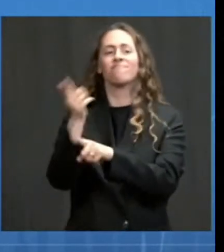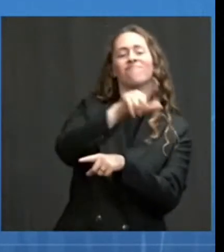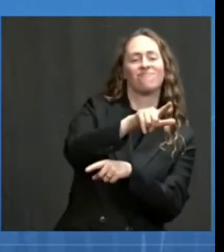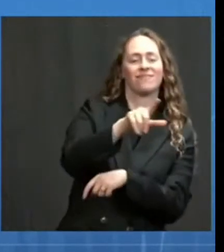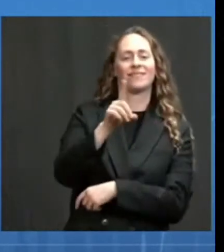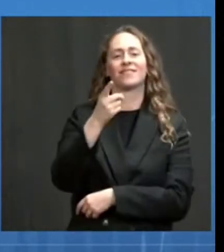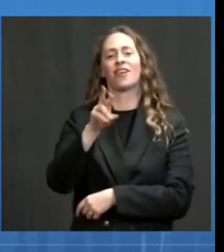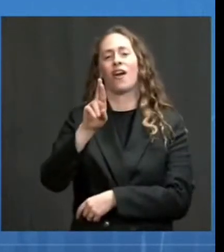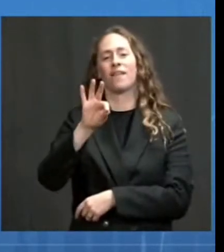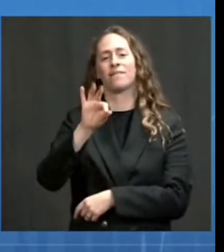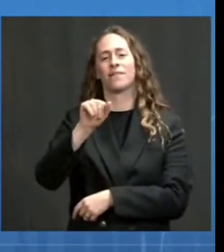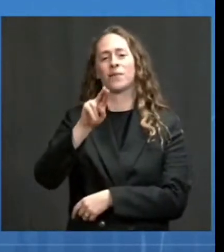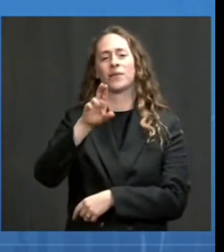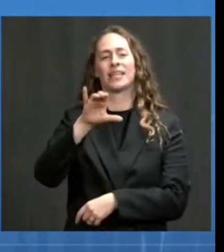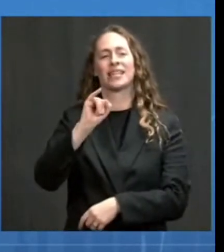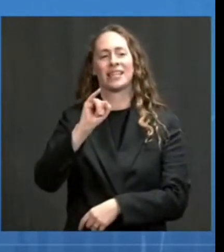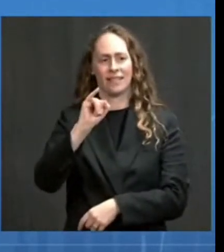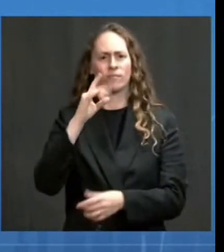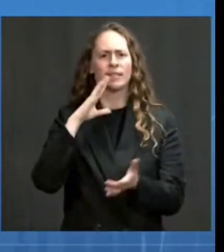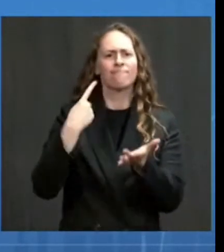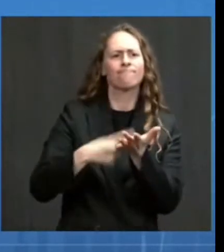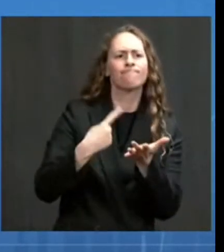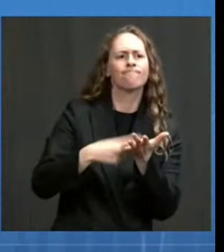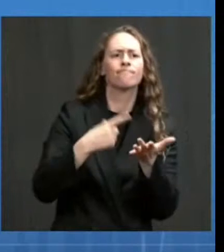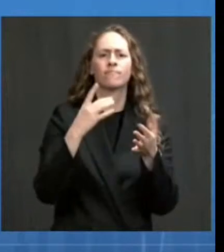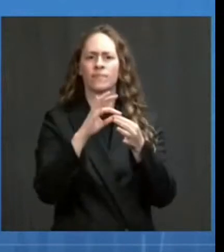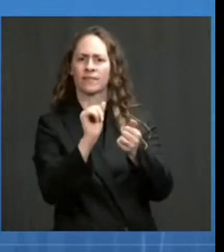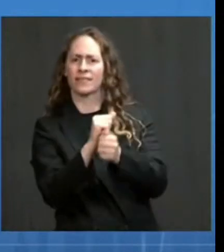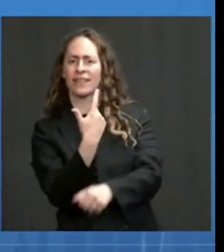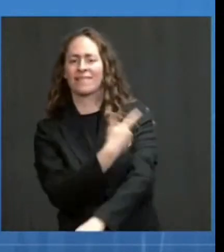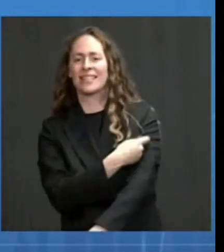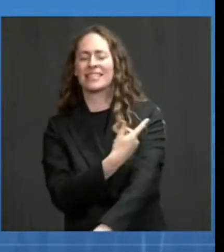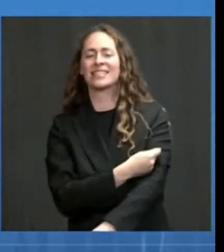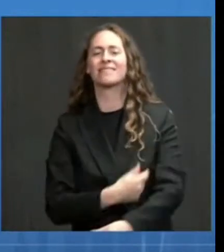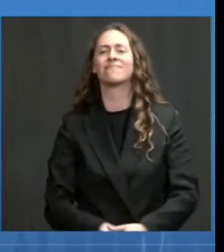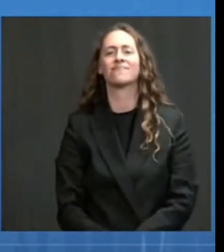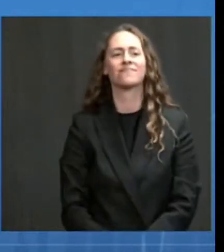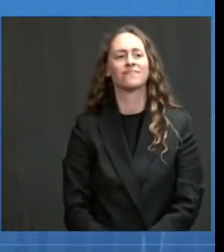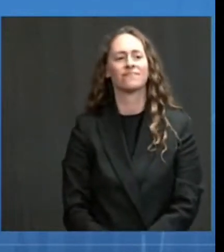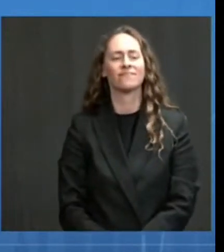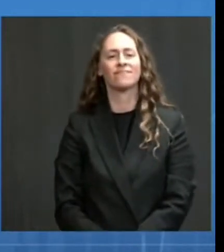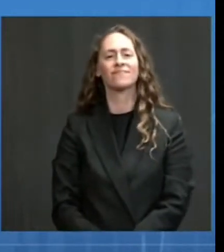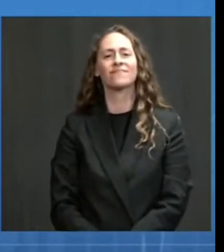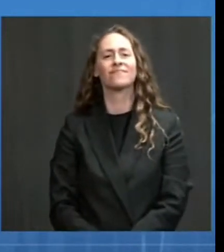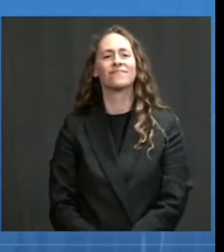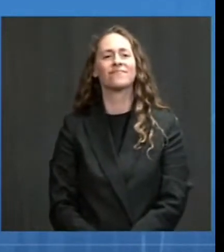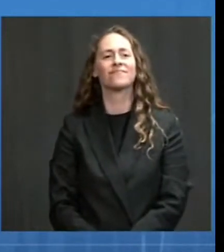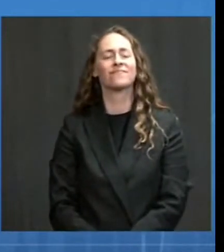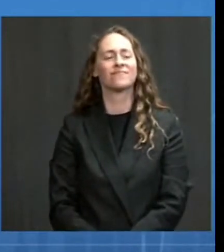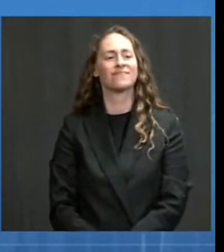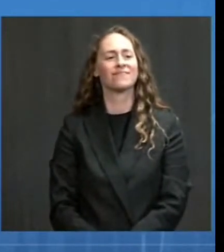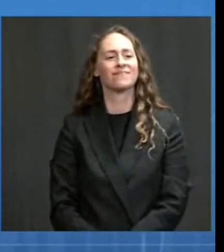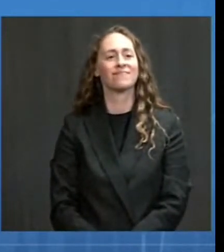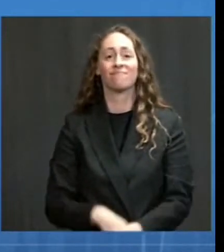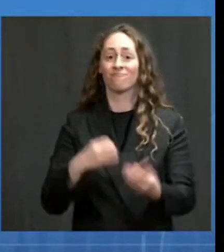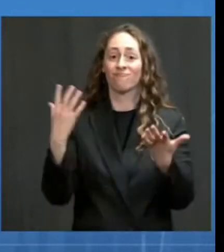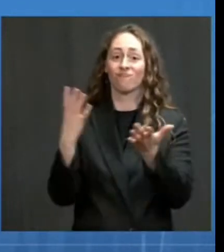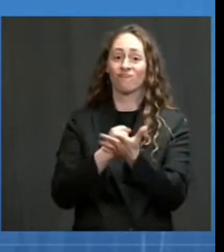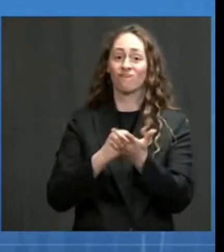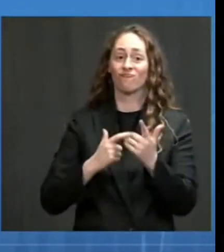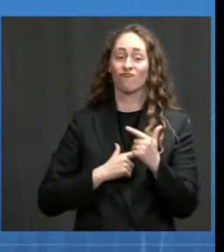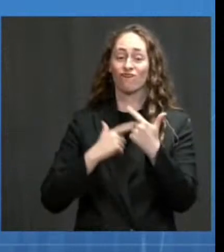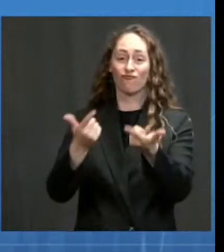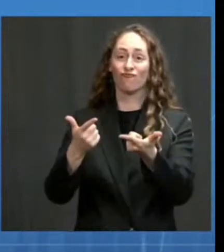including the spread of the Delta variant, are playing in curbing its spread. Over to you, Dr. Walensky. With that, Thank you, over Jeff. to Good you, Dr. afternoon. Walensky. Let's begin